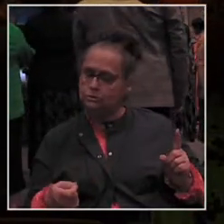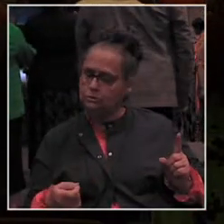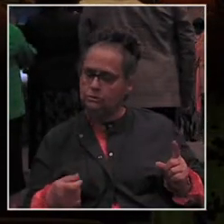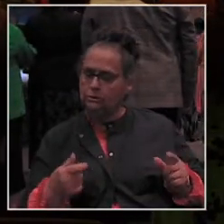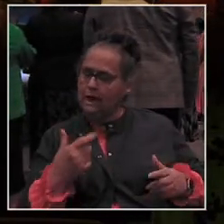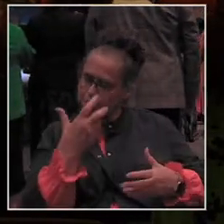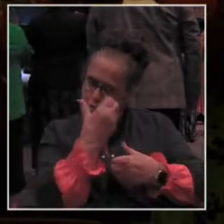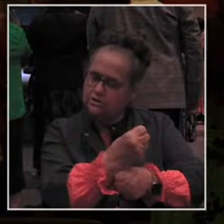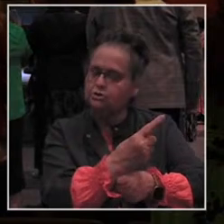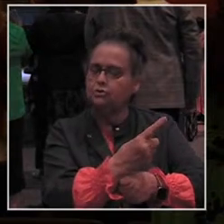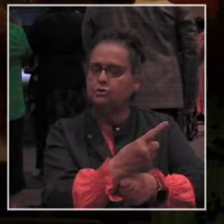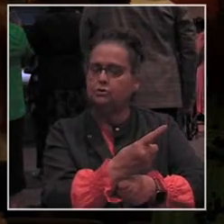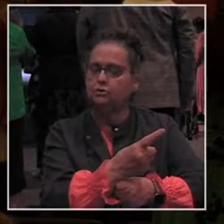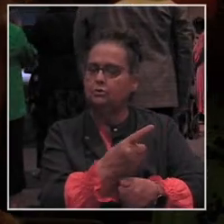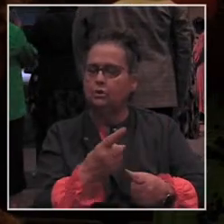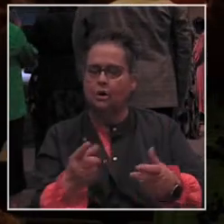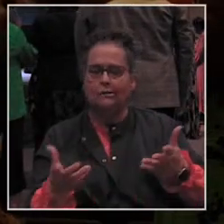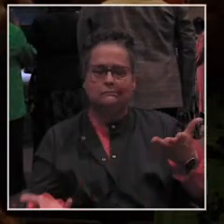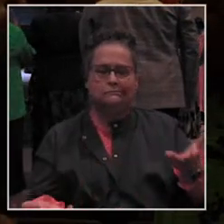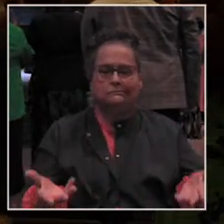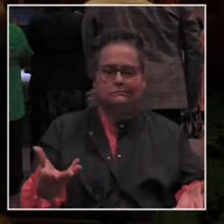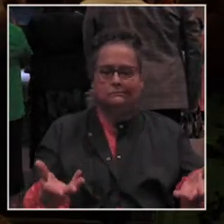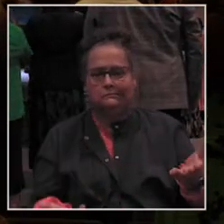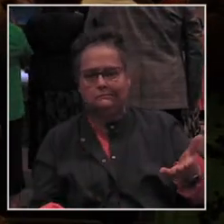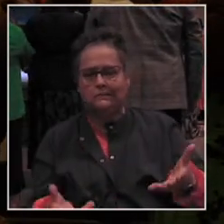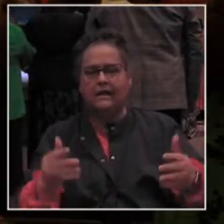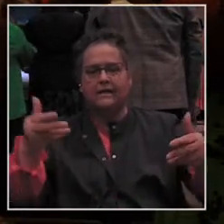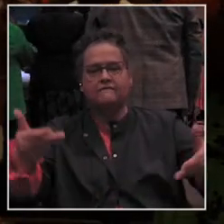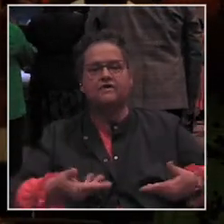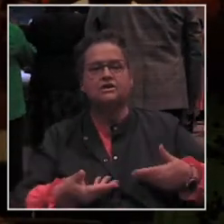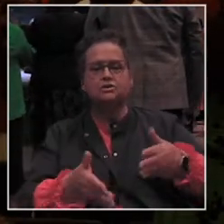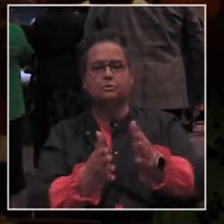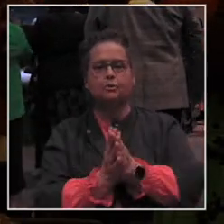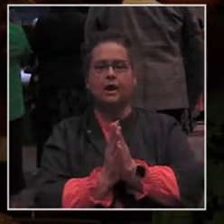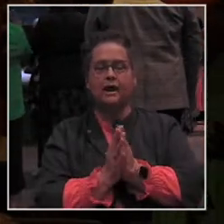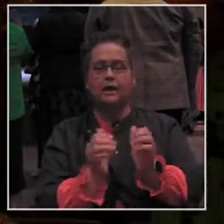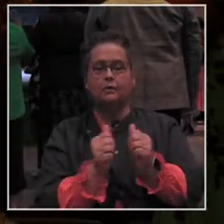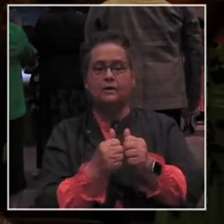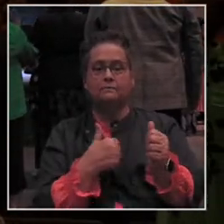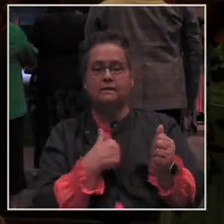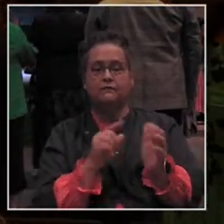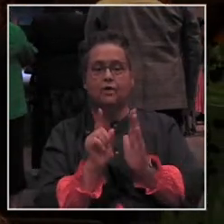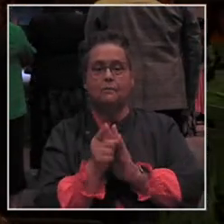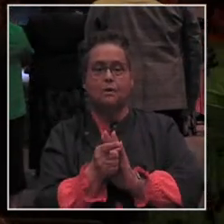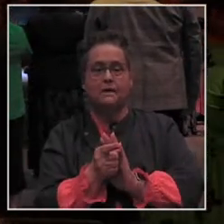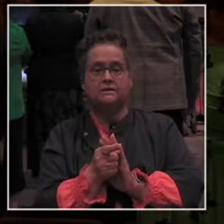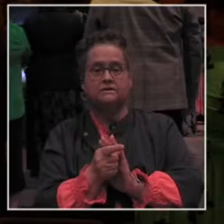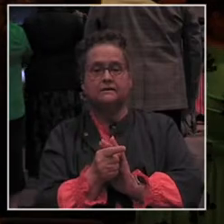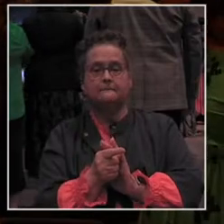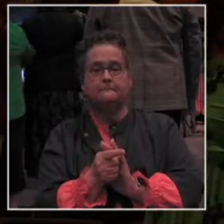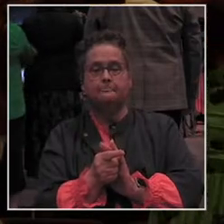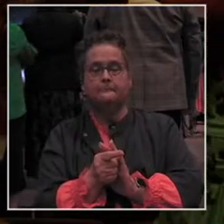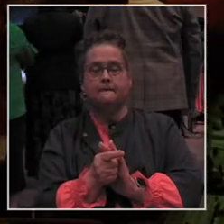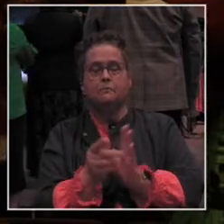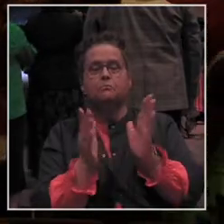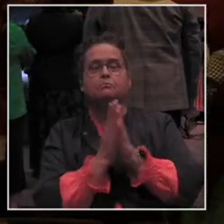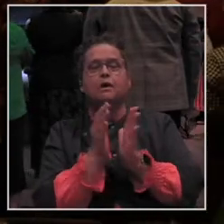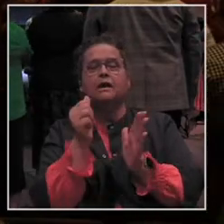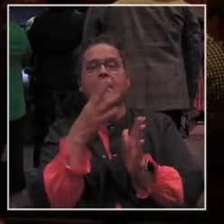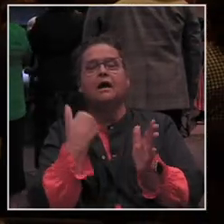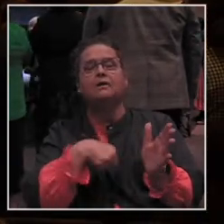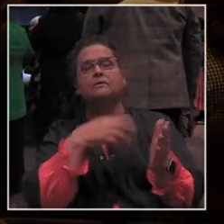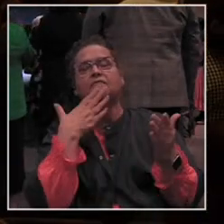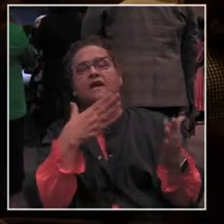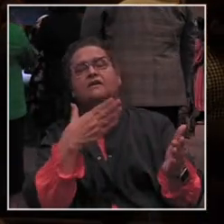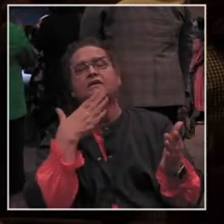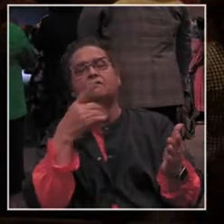trust you. Whichever side you may be on today, I want to invite you to pray with me here for just a moment. Wherever you are, would you pray, God, we thank you